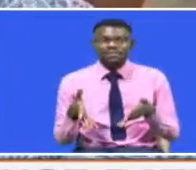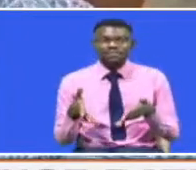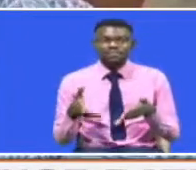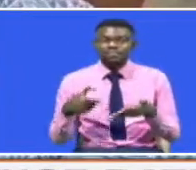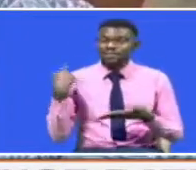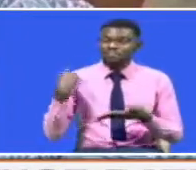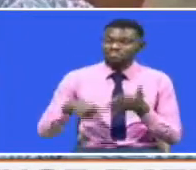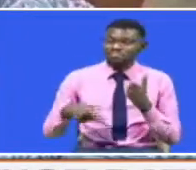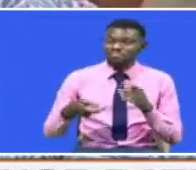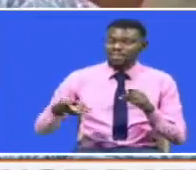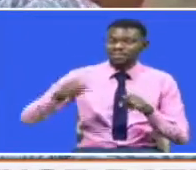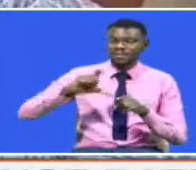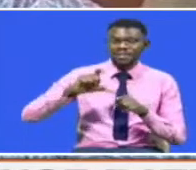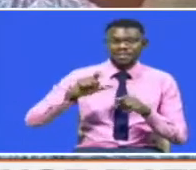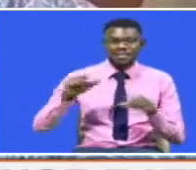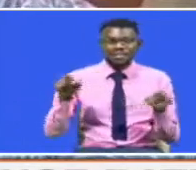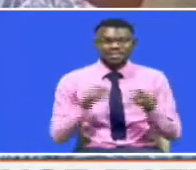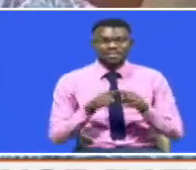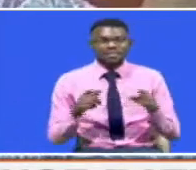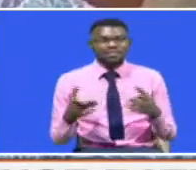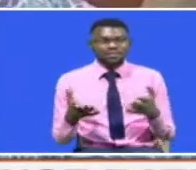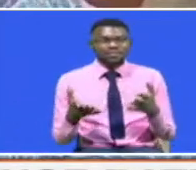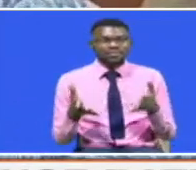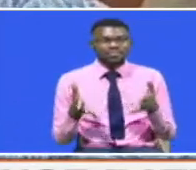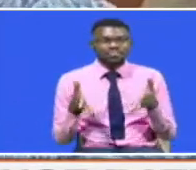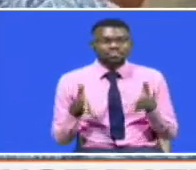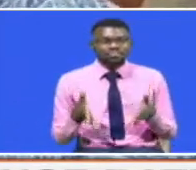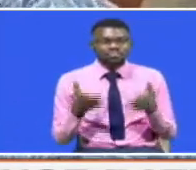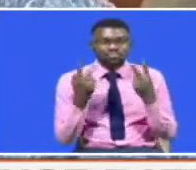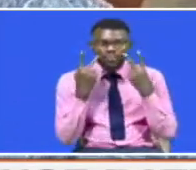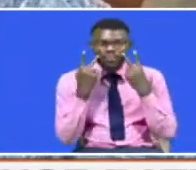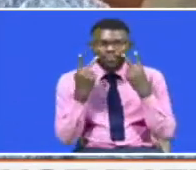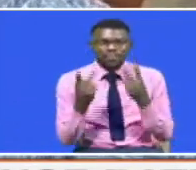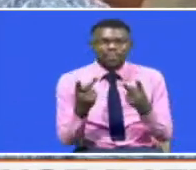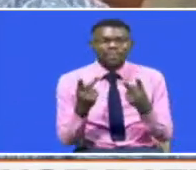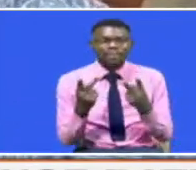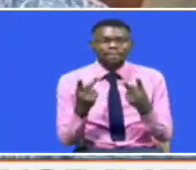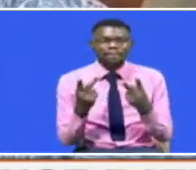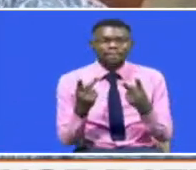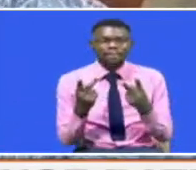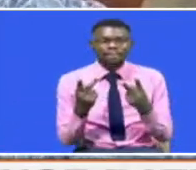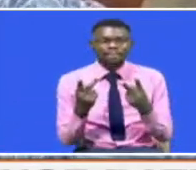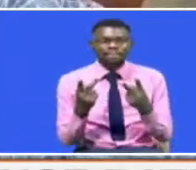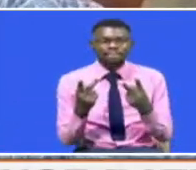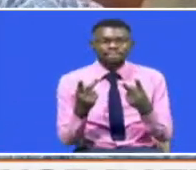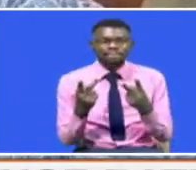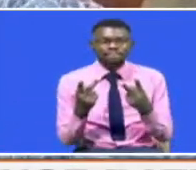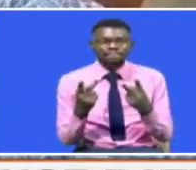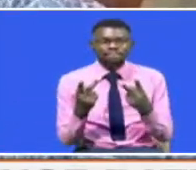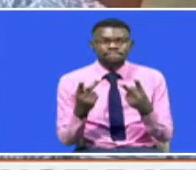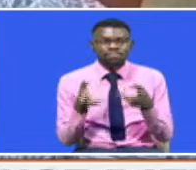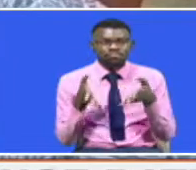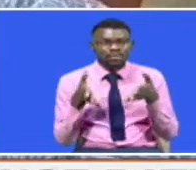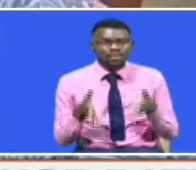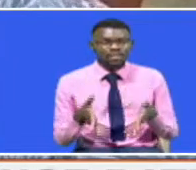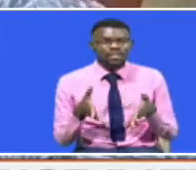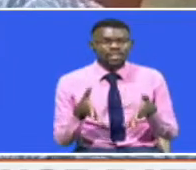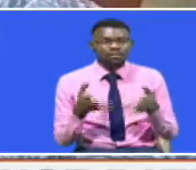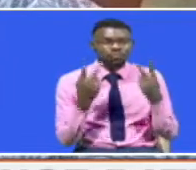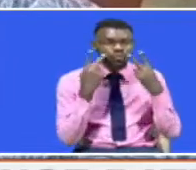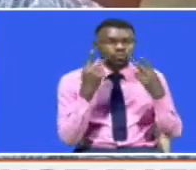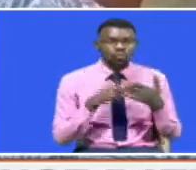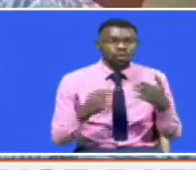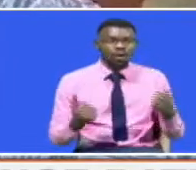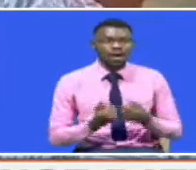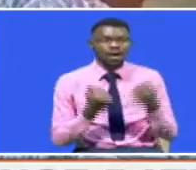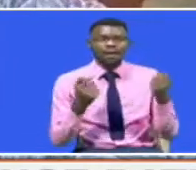of our suppliers are in paid in dollars. So with the dollar rate going up, what has happened is that of course you